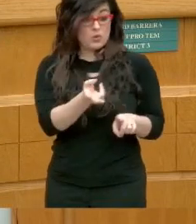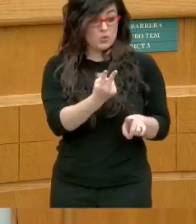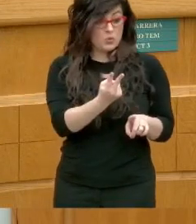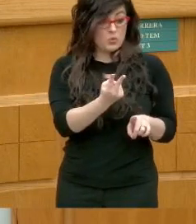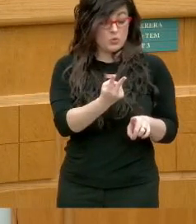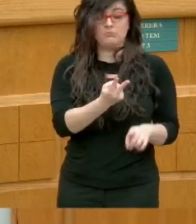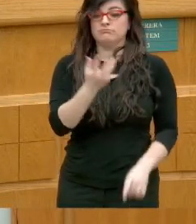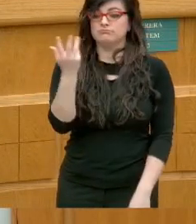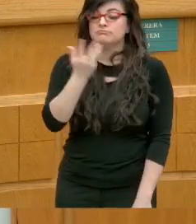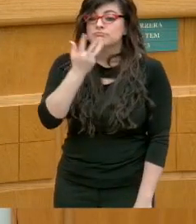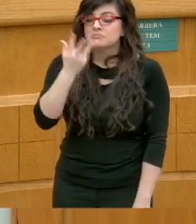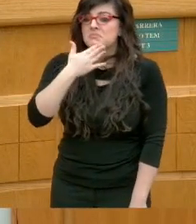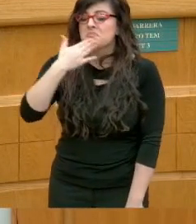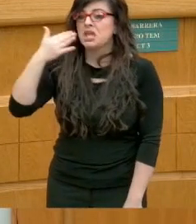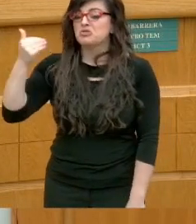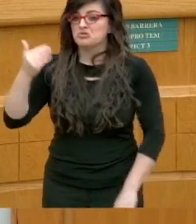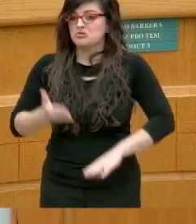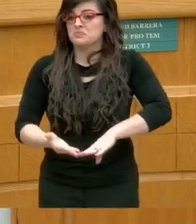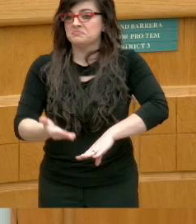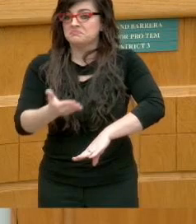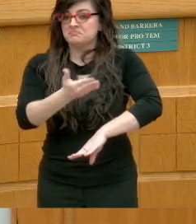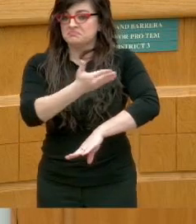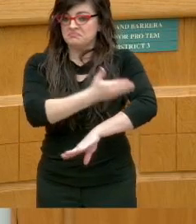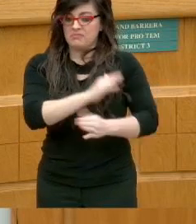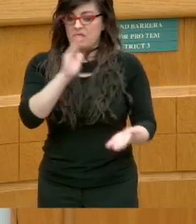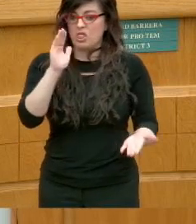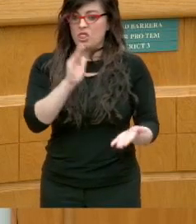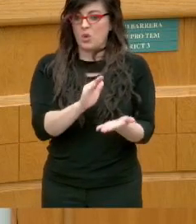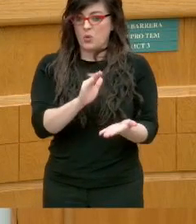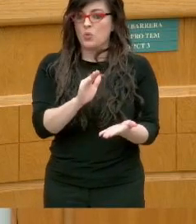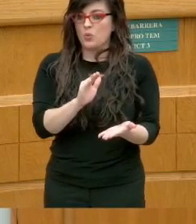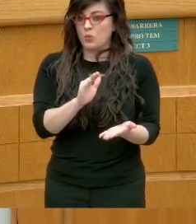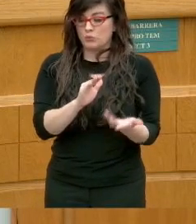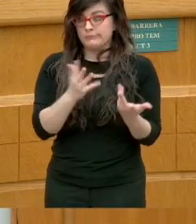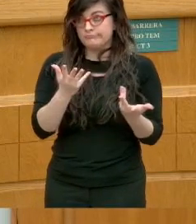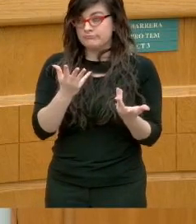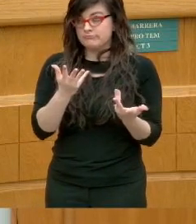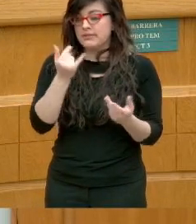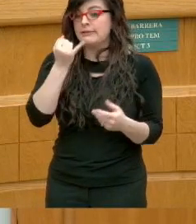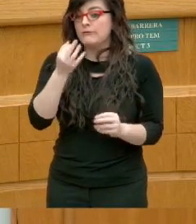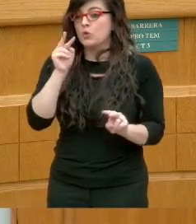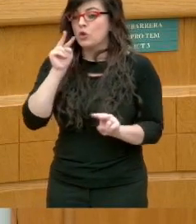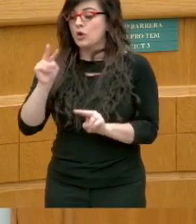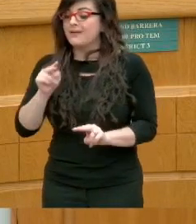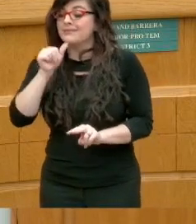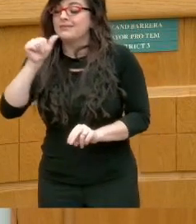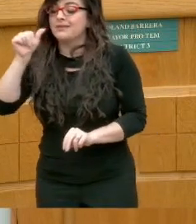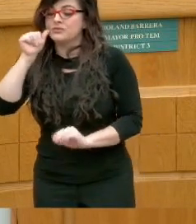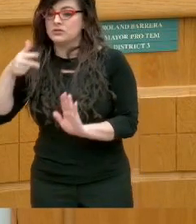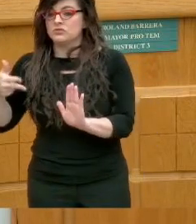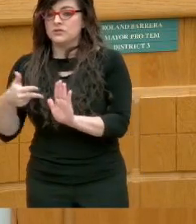positive rate is relatively low, at least through yesterday's drive-through testing operation.